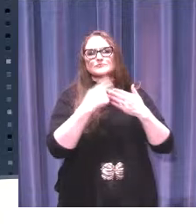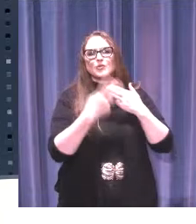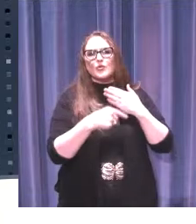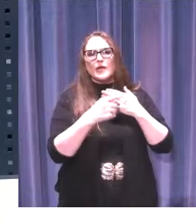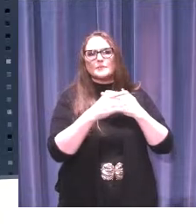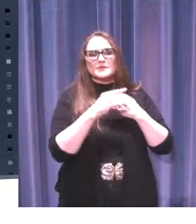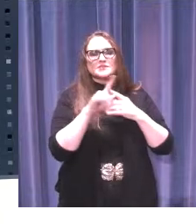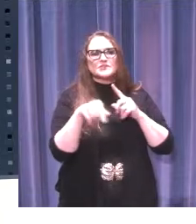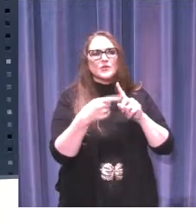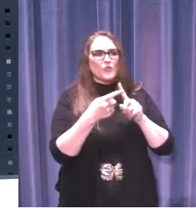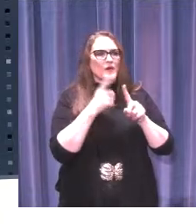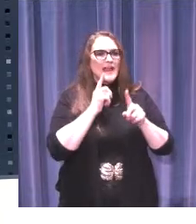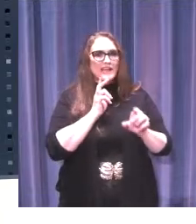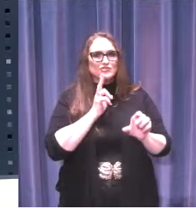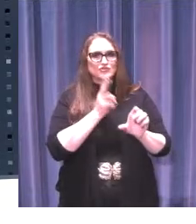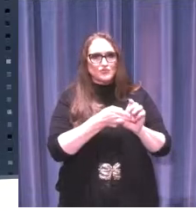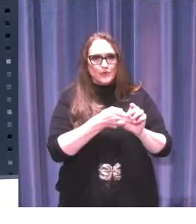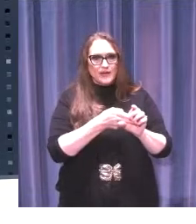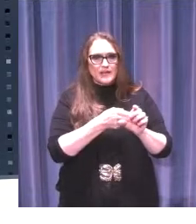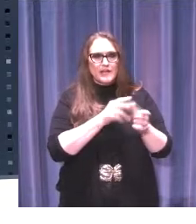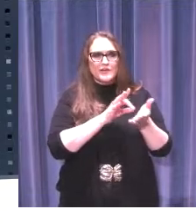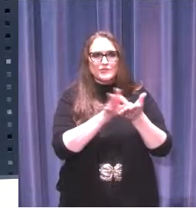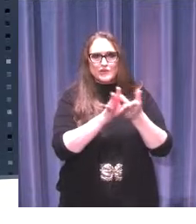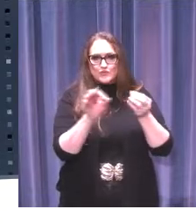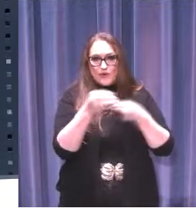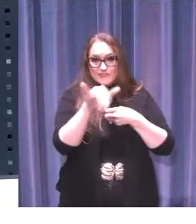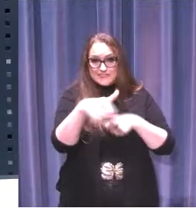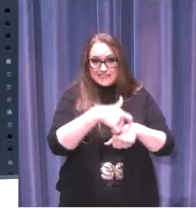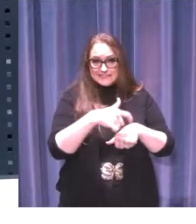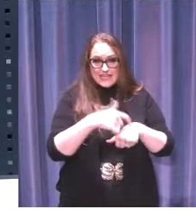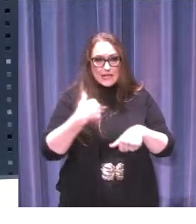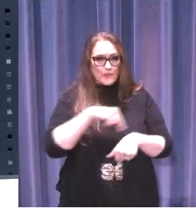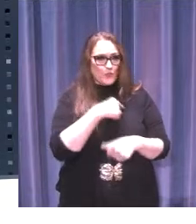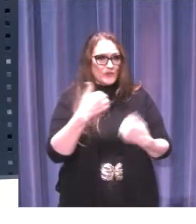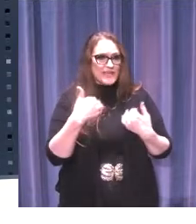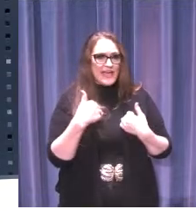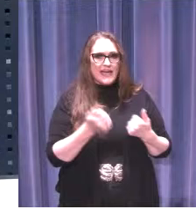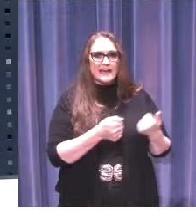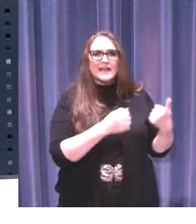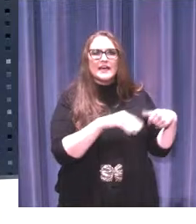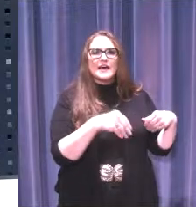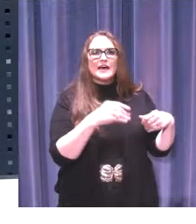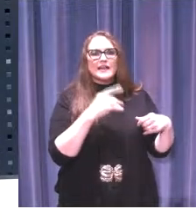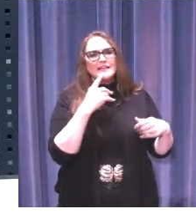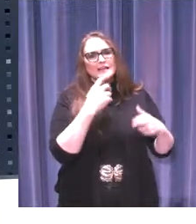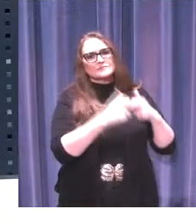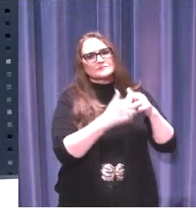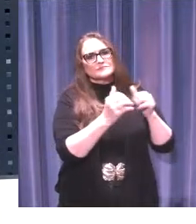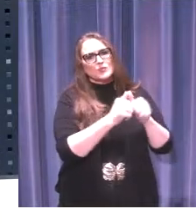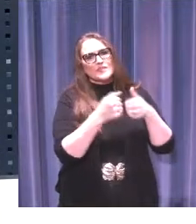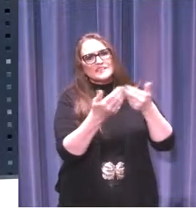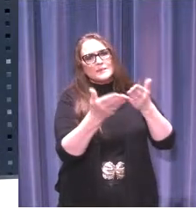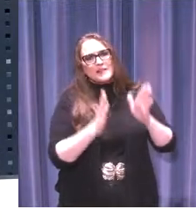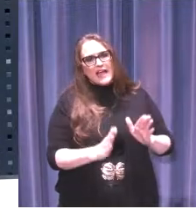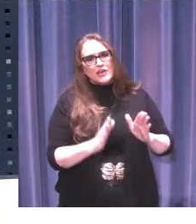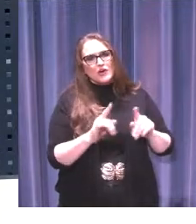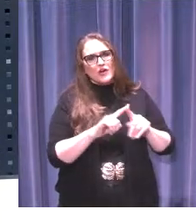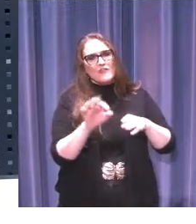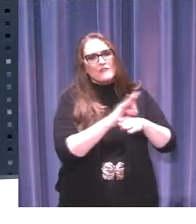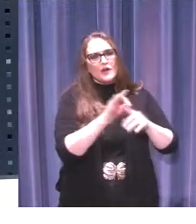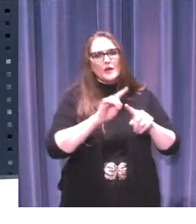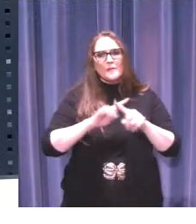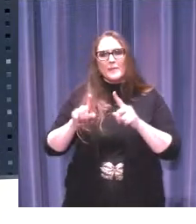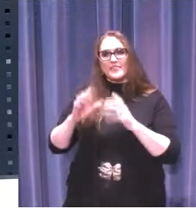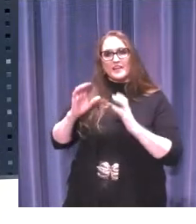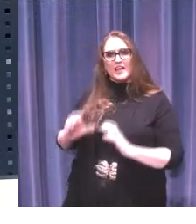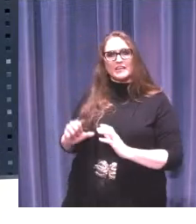Upon my joining the treasurer's office at that time, we had a troubled supplier function, but not a troubled